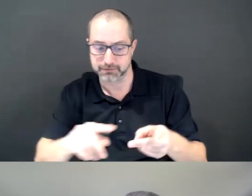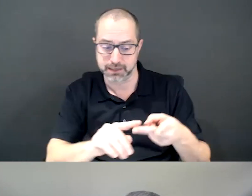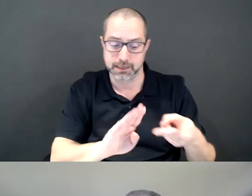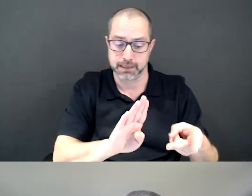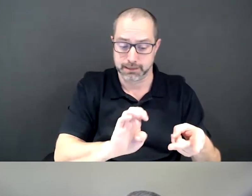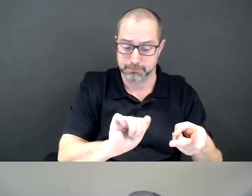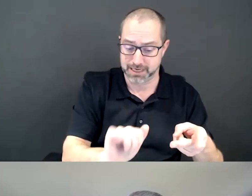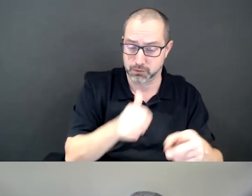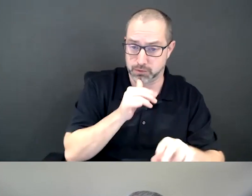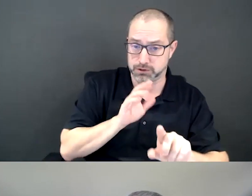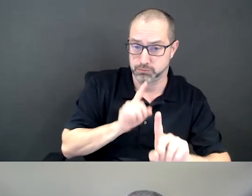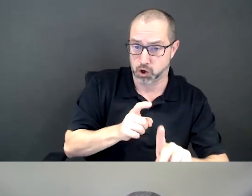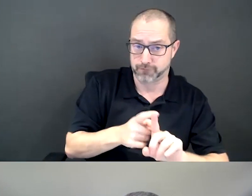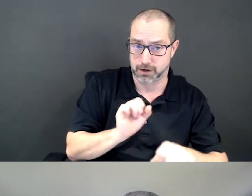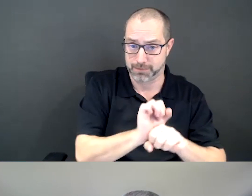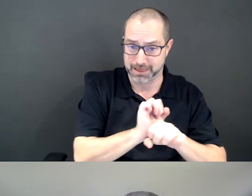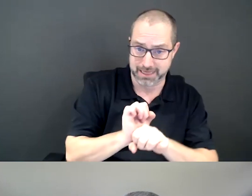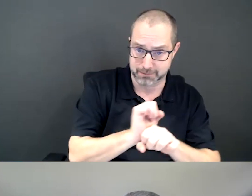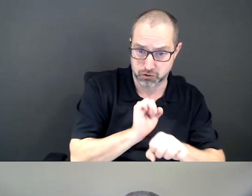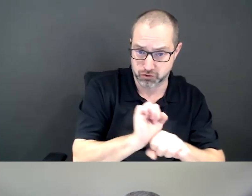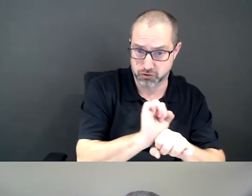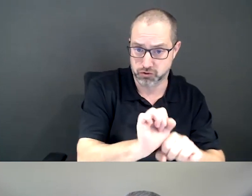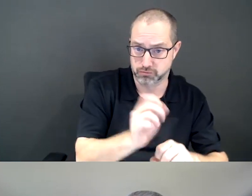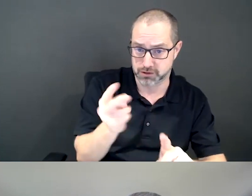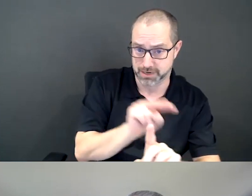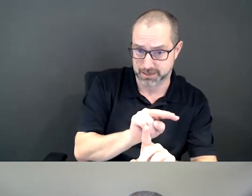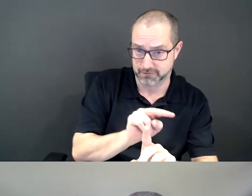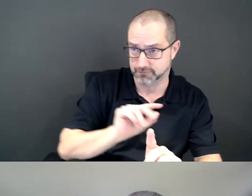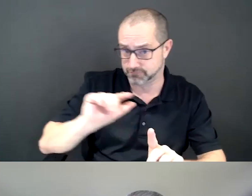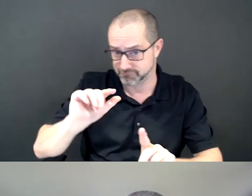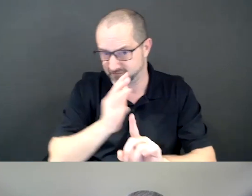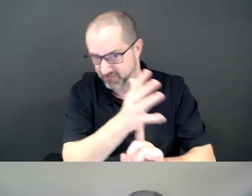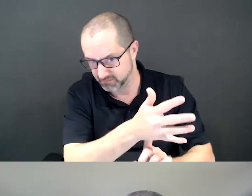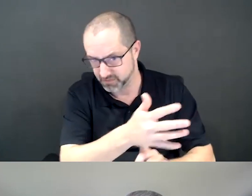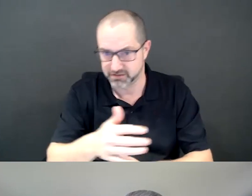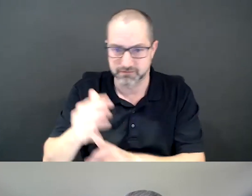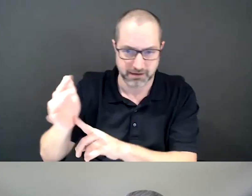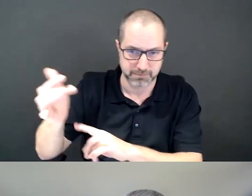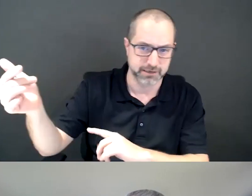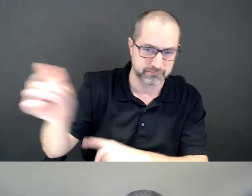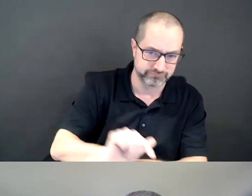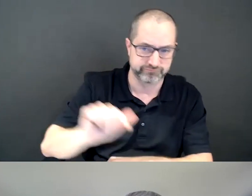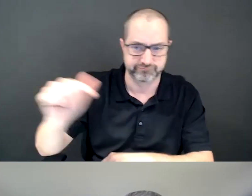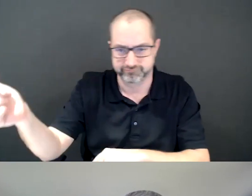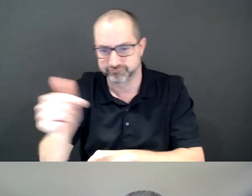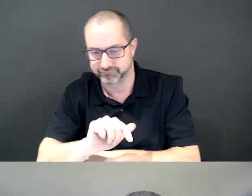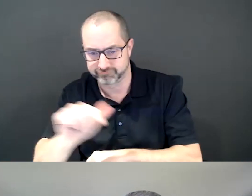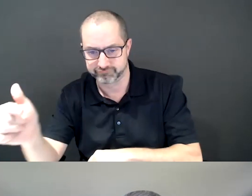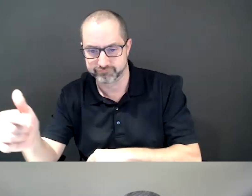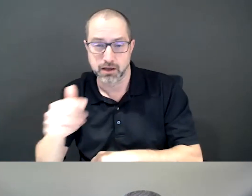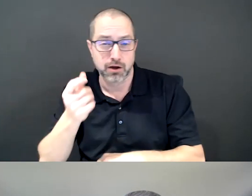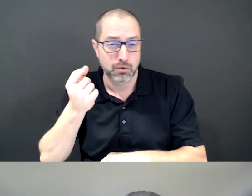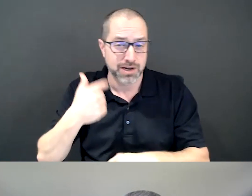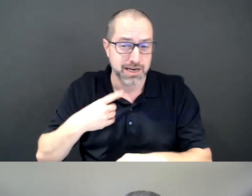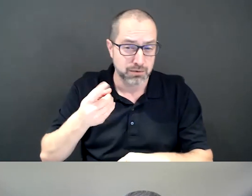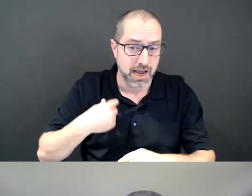a labor perspective, then back to Perrin, then back to B. And I'm sure that it'll interweave. We have a scheduling issue that may